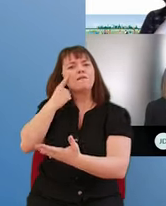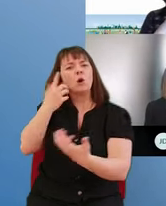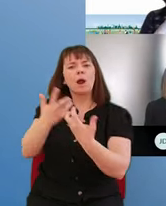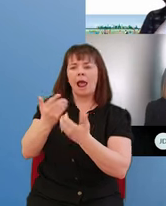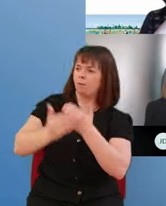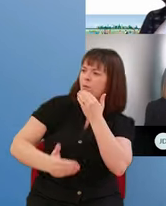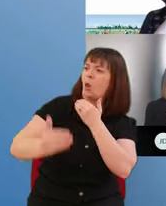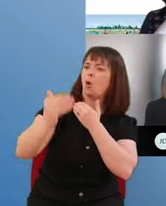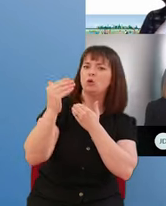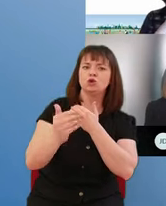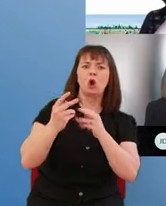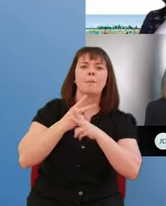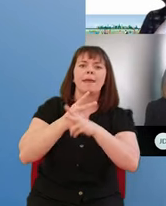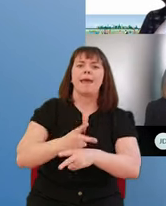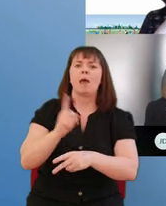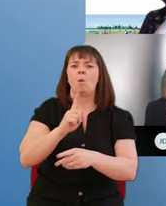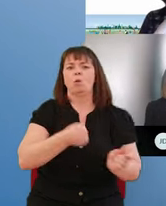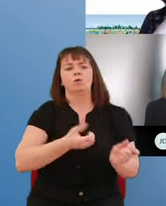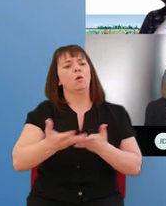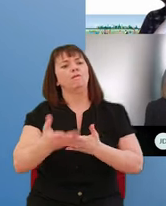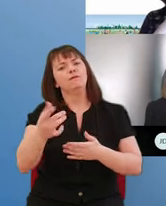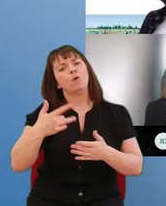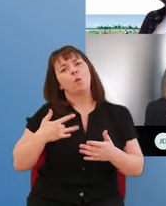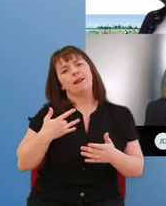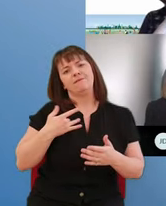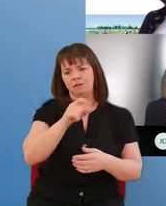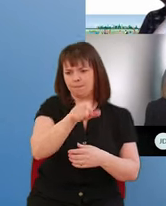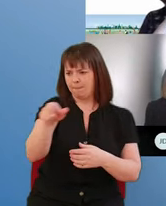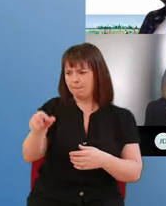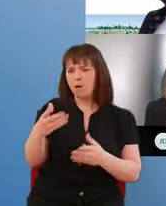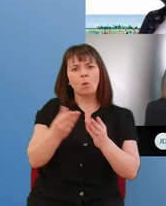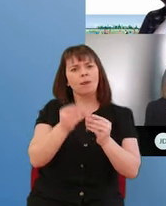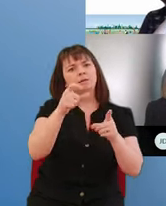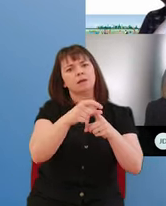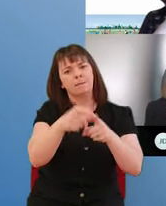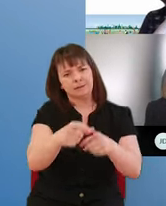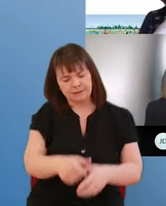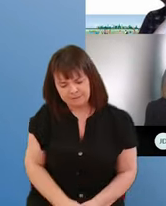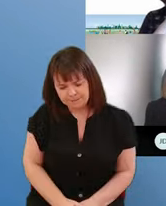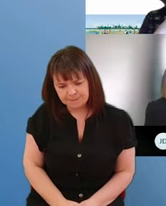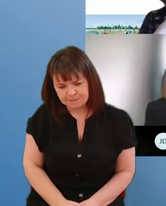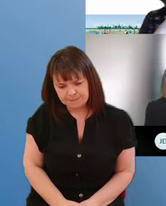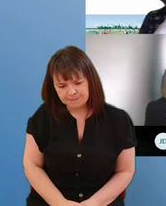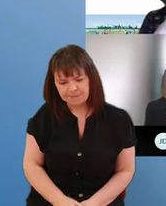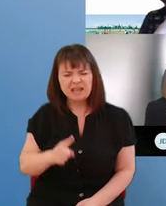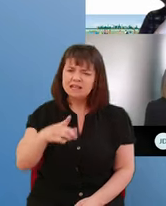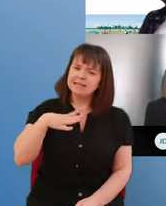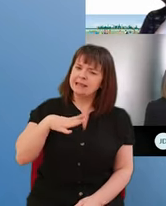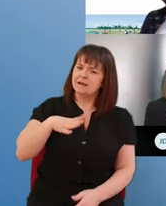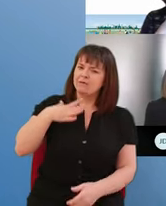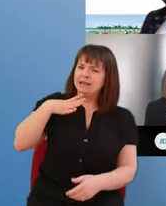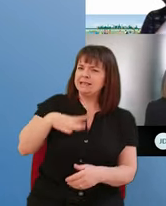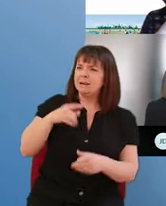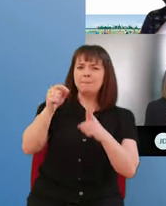CDs themselves to be undertaking the work. That will be largely my responsibility to lead on that as the clinical lead.